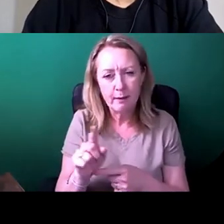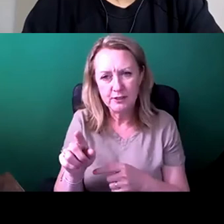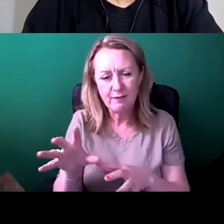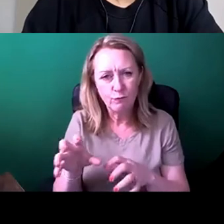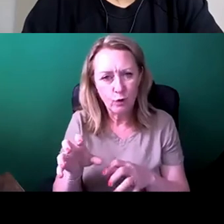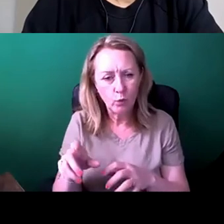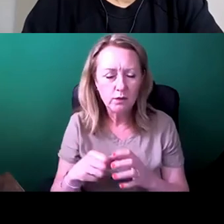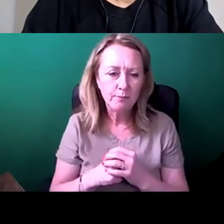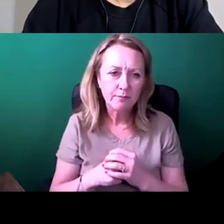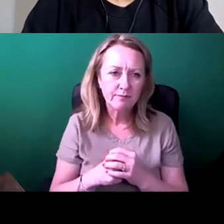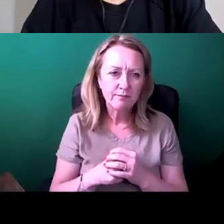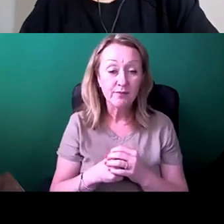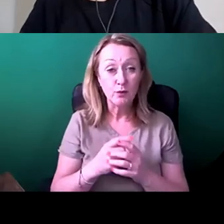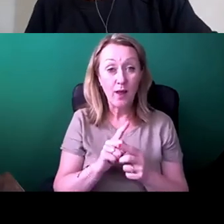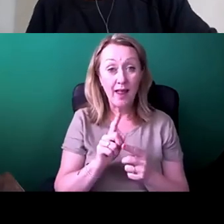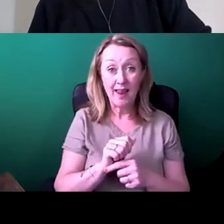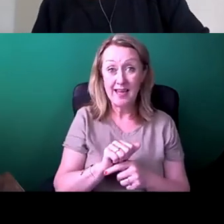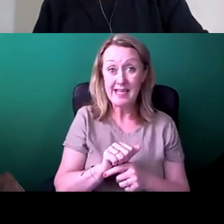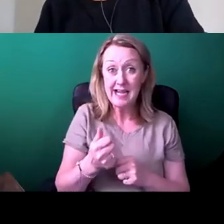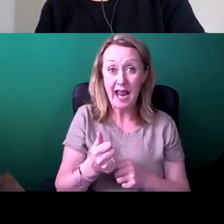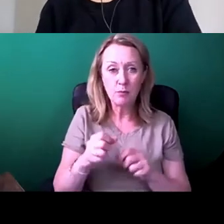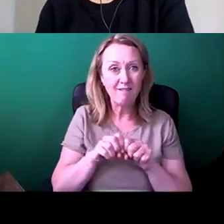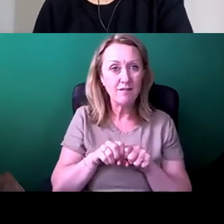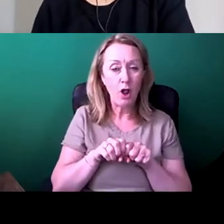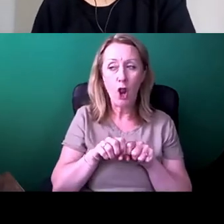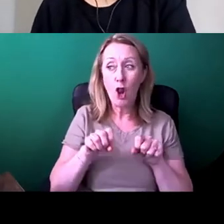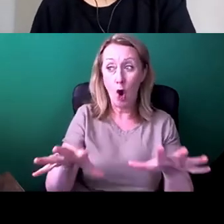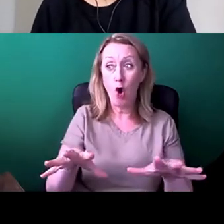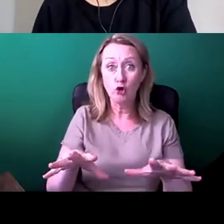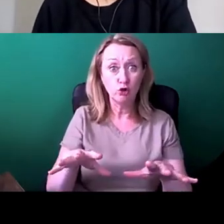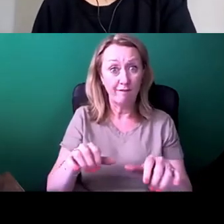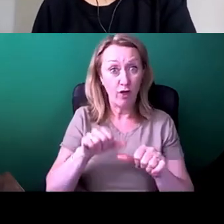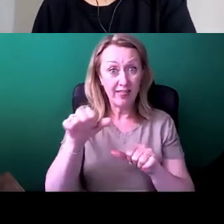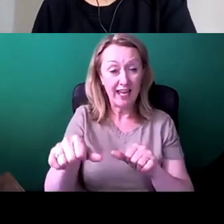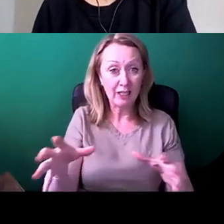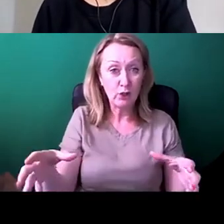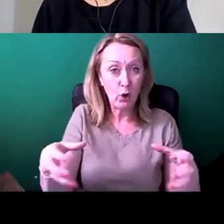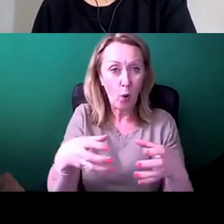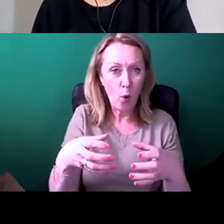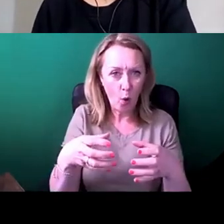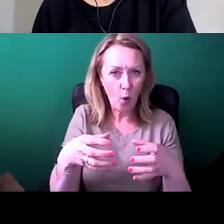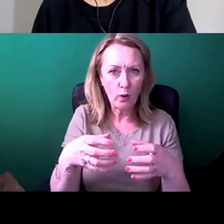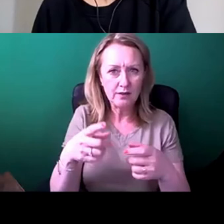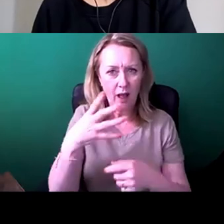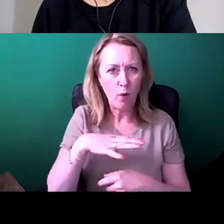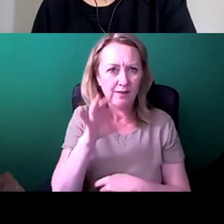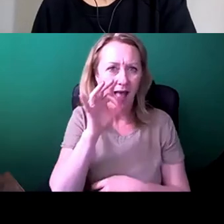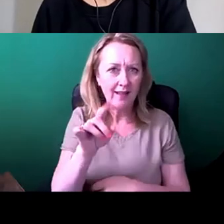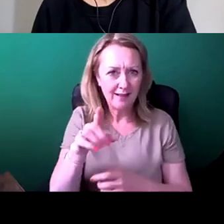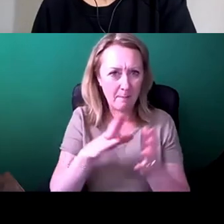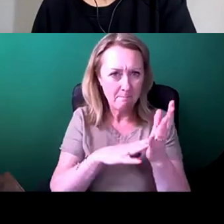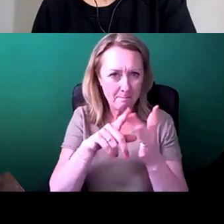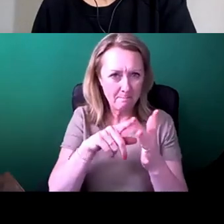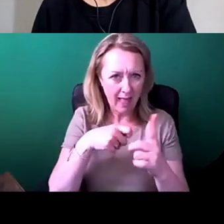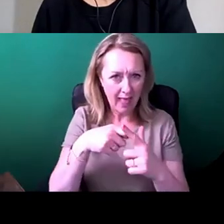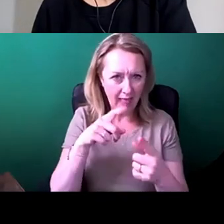we also have coming up next, we have the launch of for the next cohort, and I'm going to come to you, Mike, to do that in a moment. But I'm